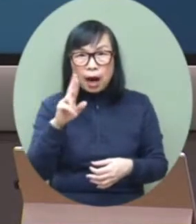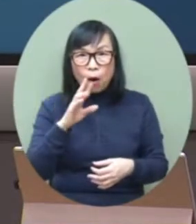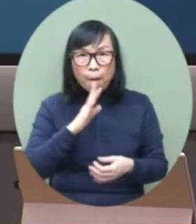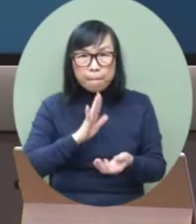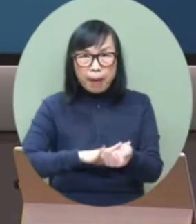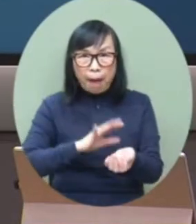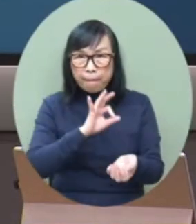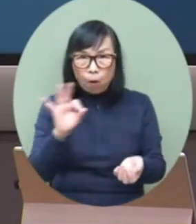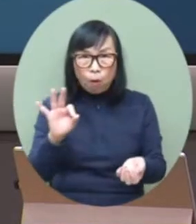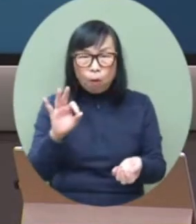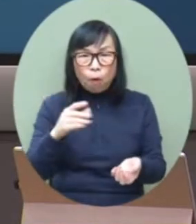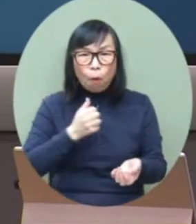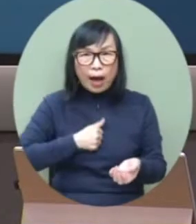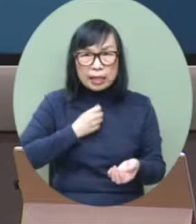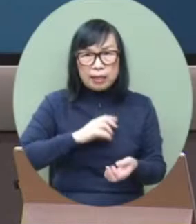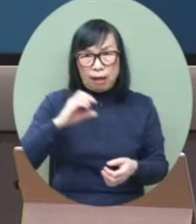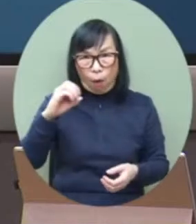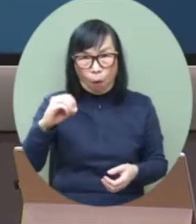3,300